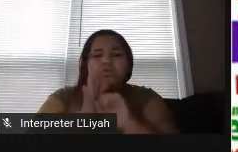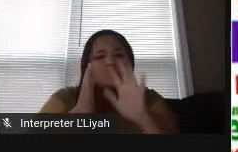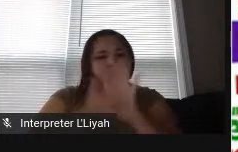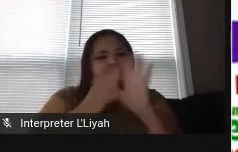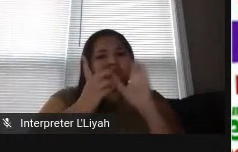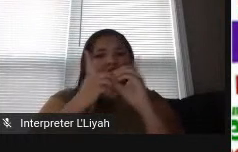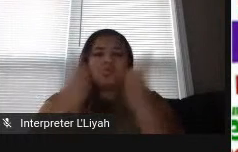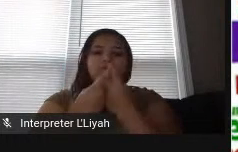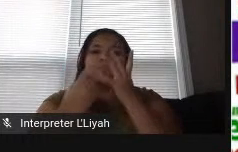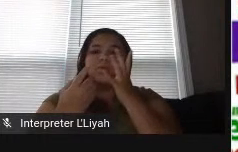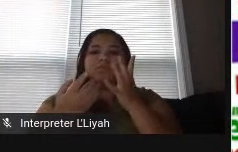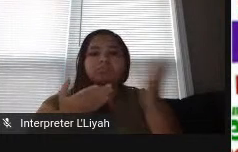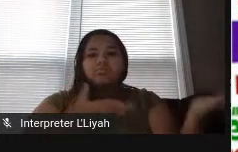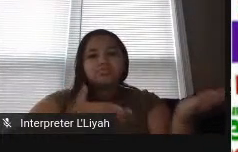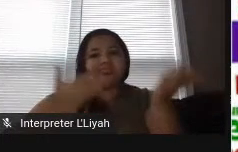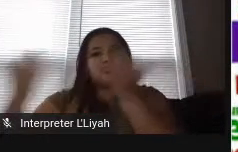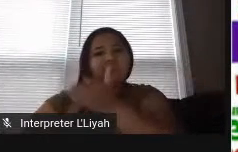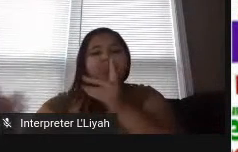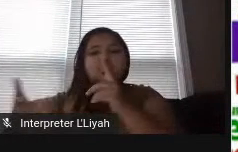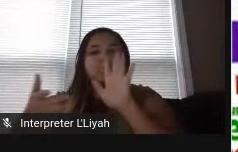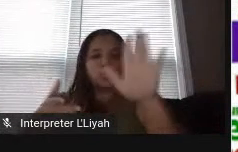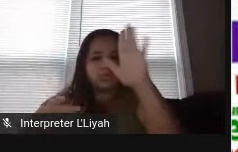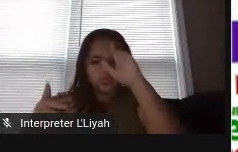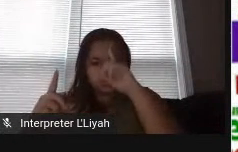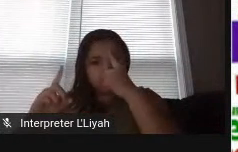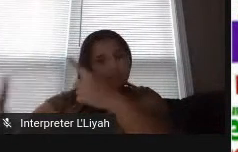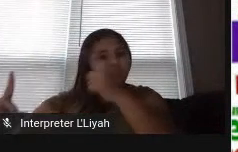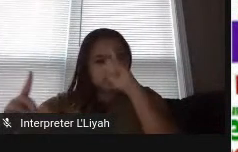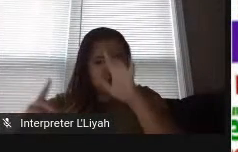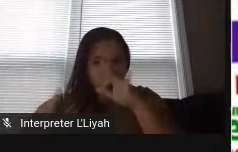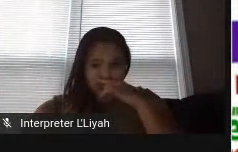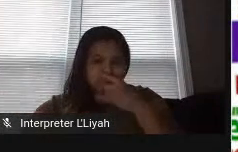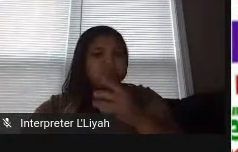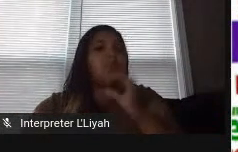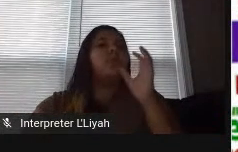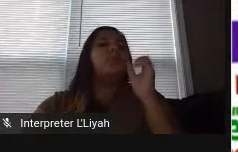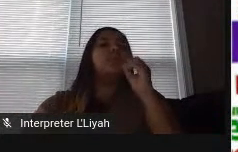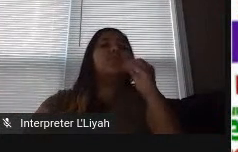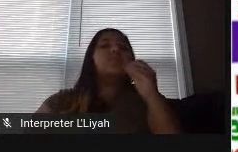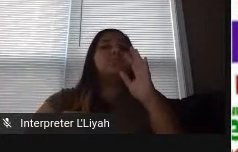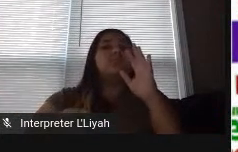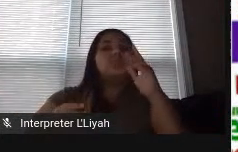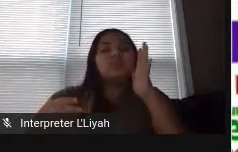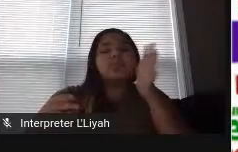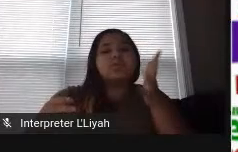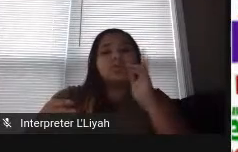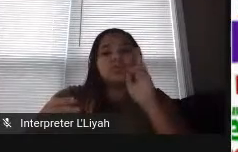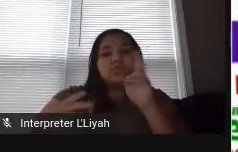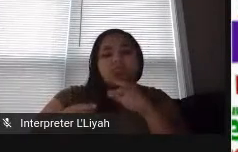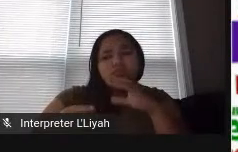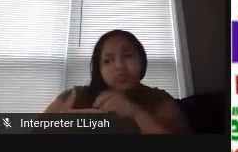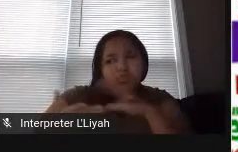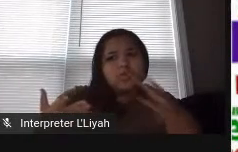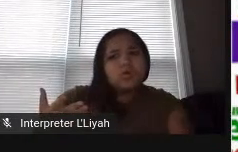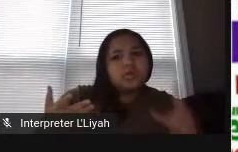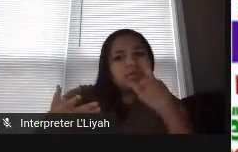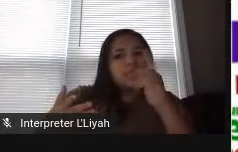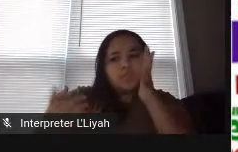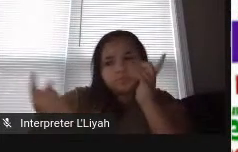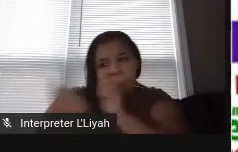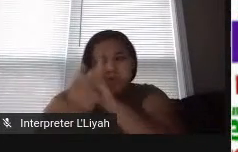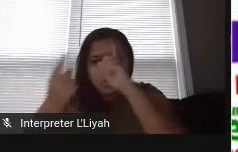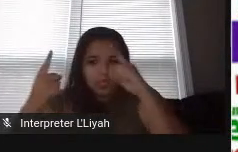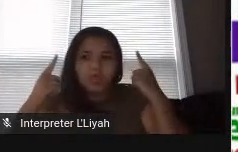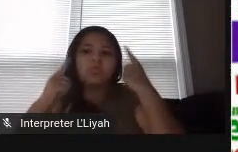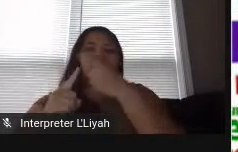will carry out these goals. They will assess your student on the goals to see if your student will meet